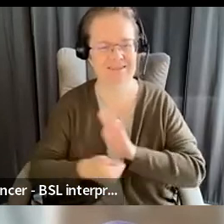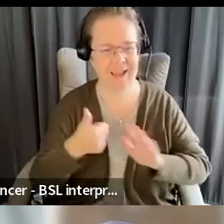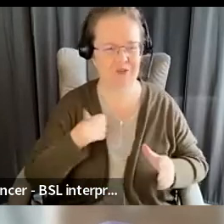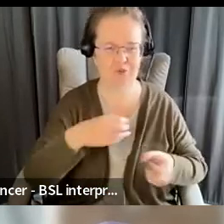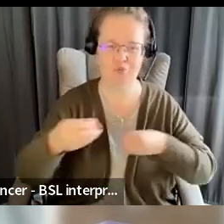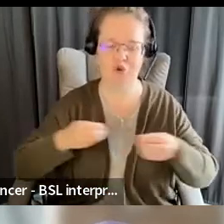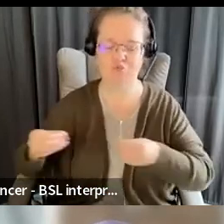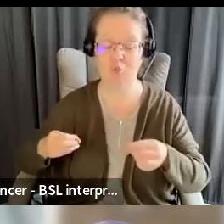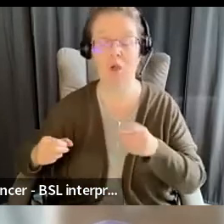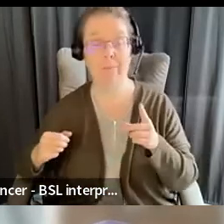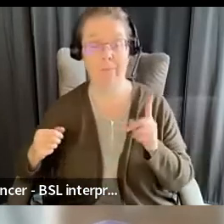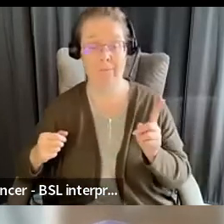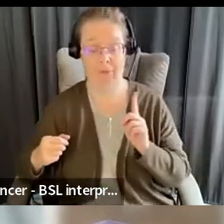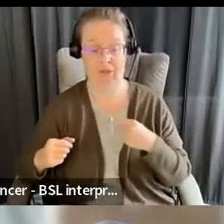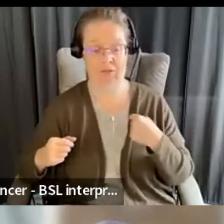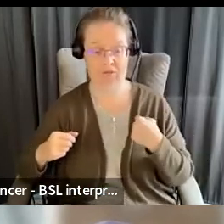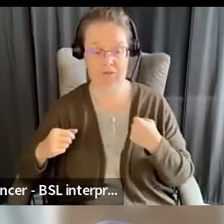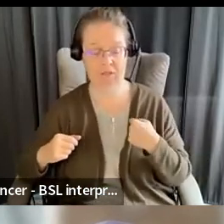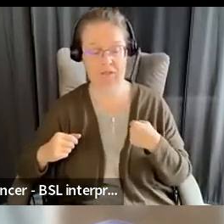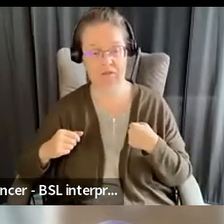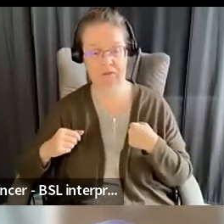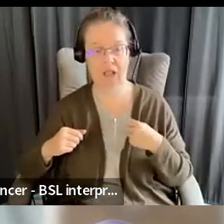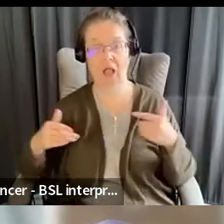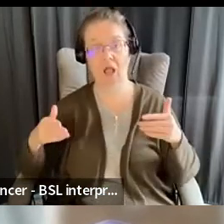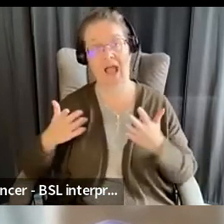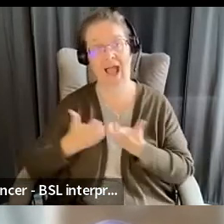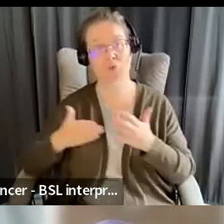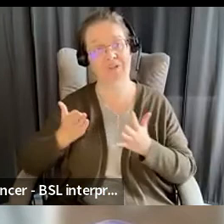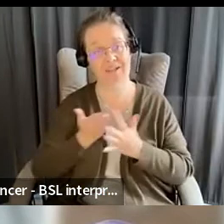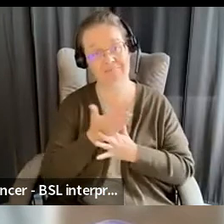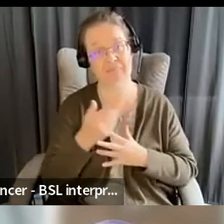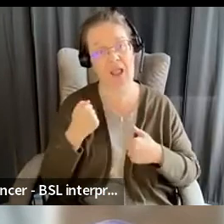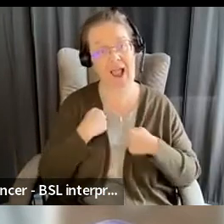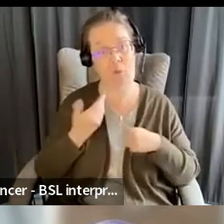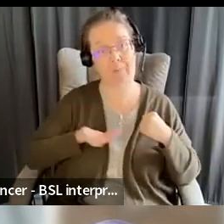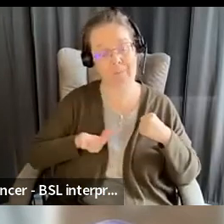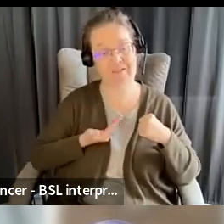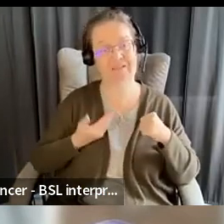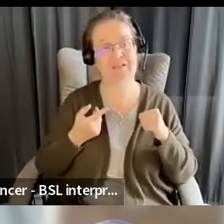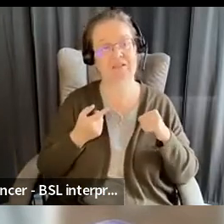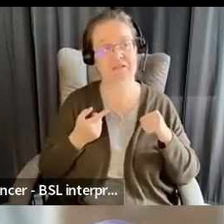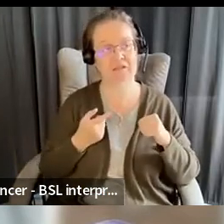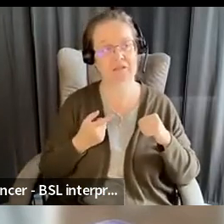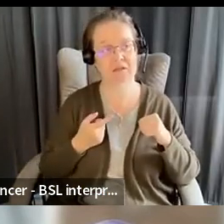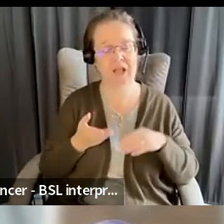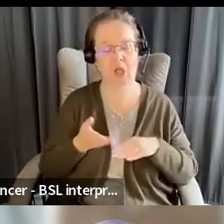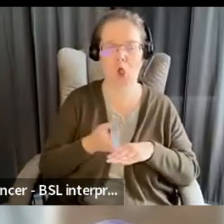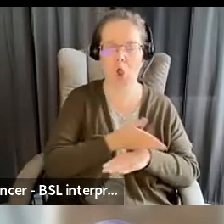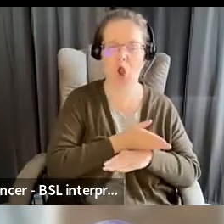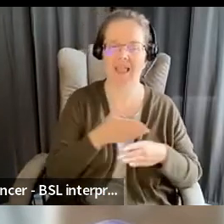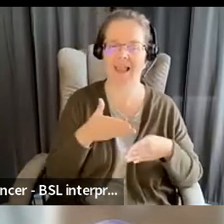what I would say in terms of sort of routes into the business, certainly with our sort of early